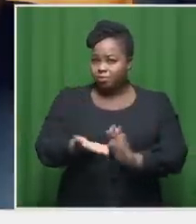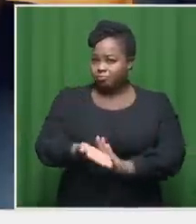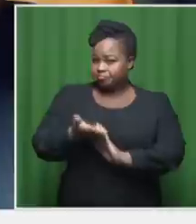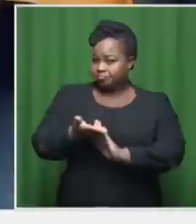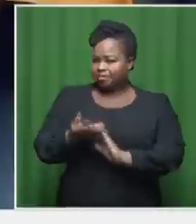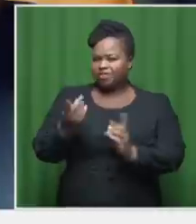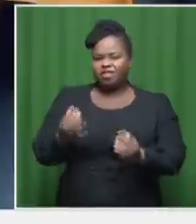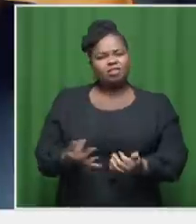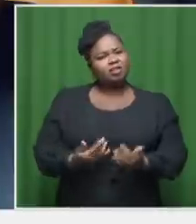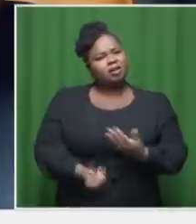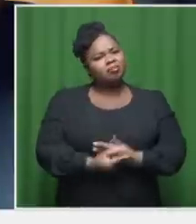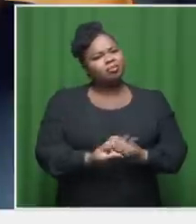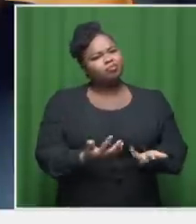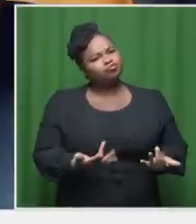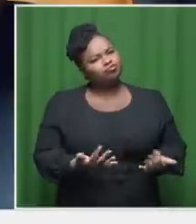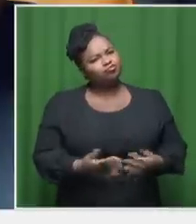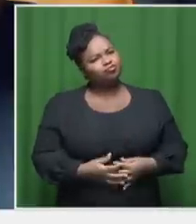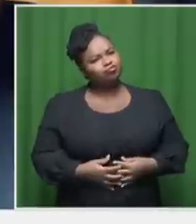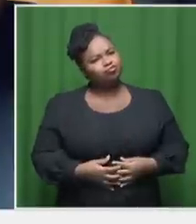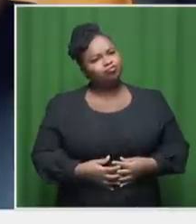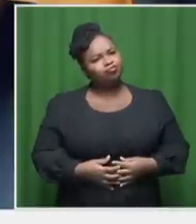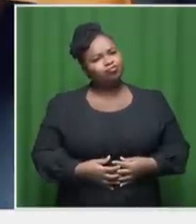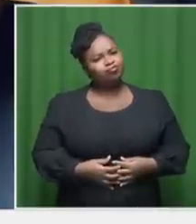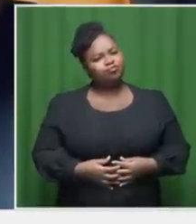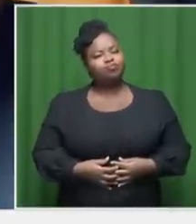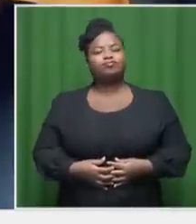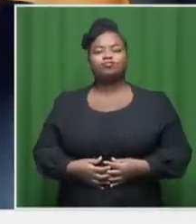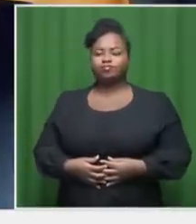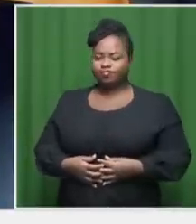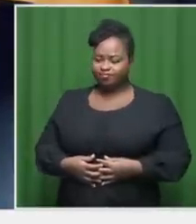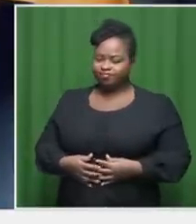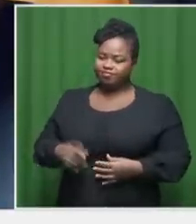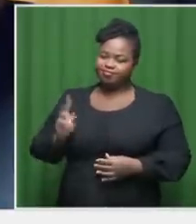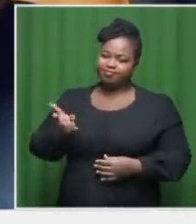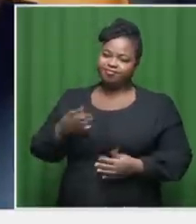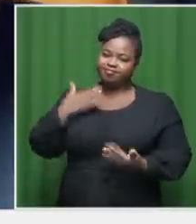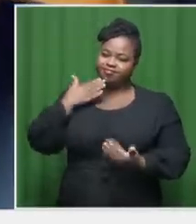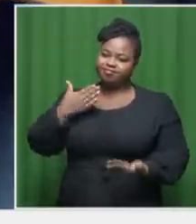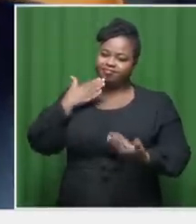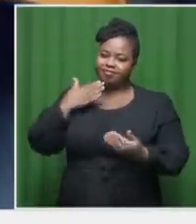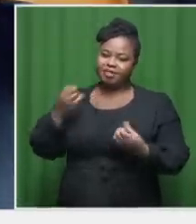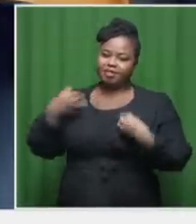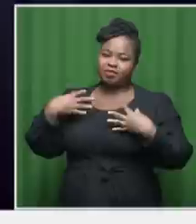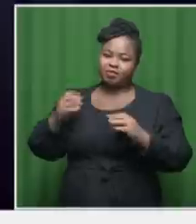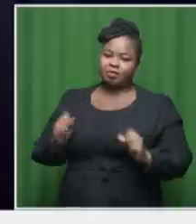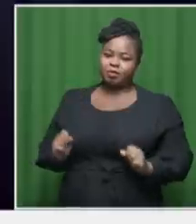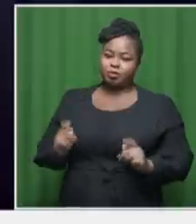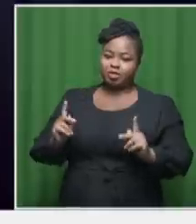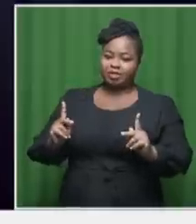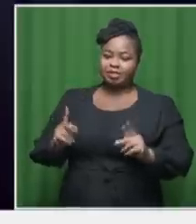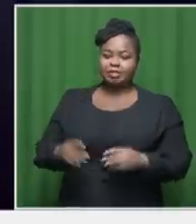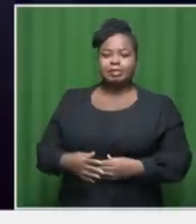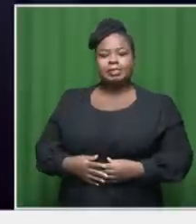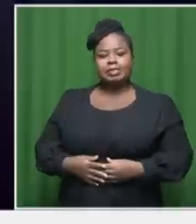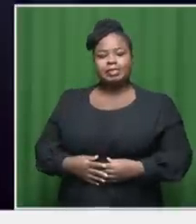What has led to that? Yeah, once again, thanks for the opportunity, Sakina. I think